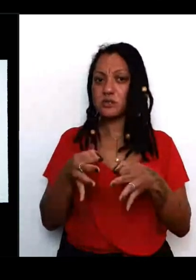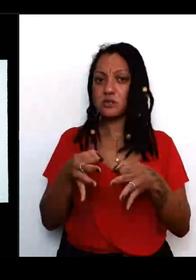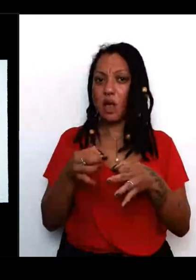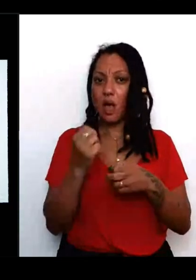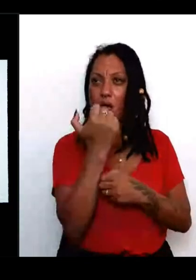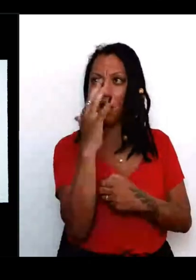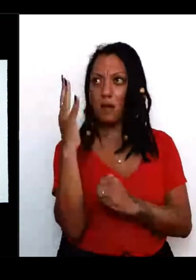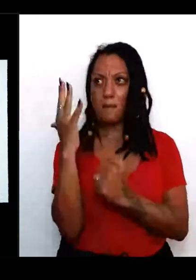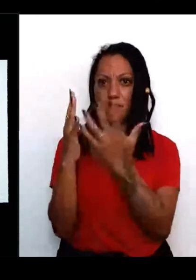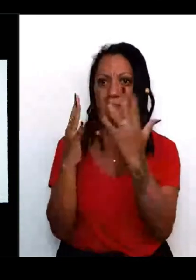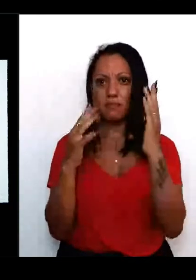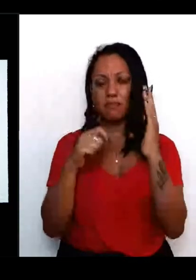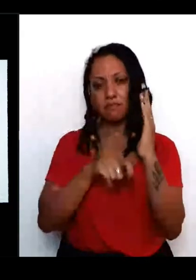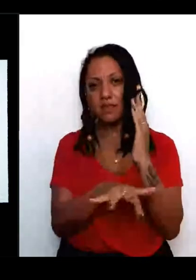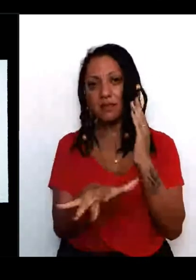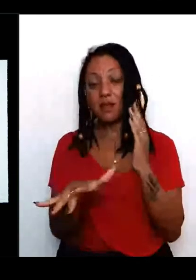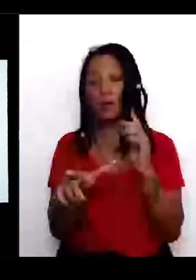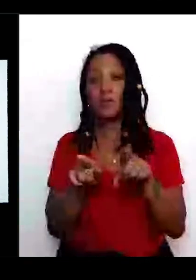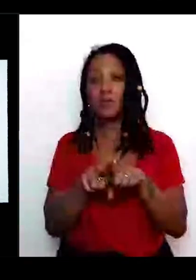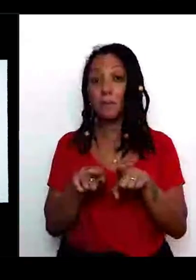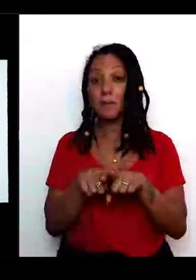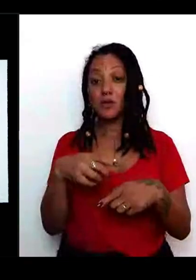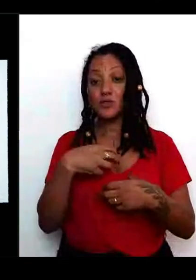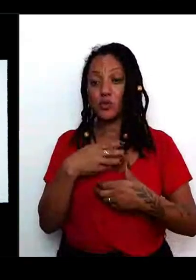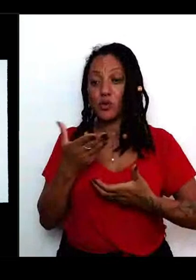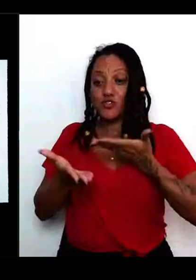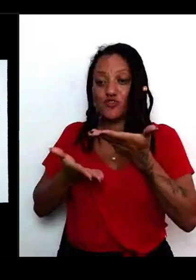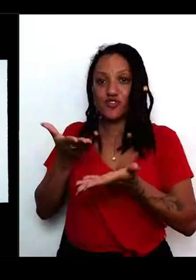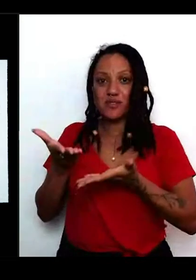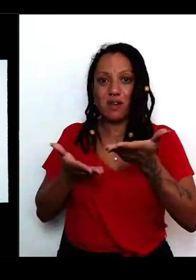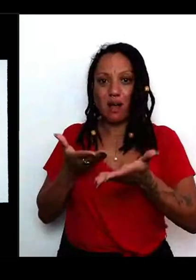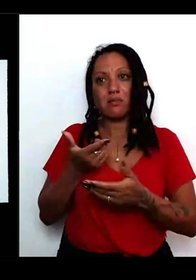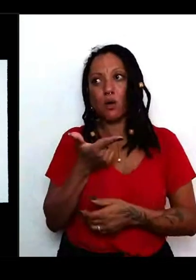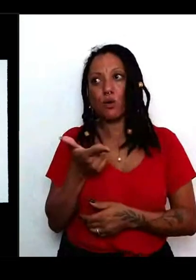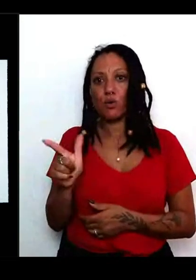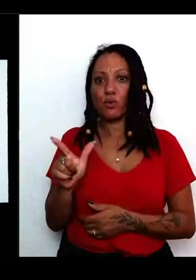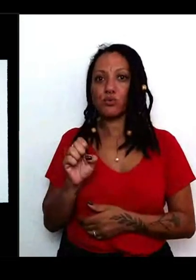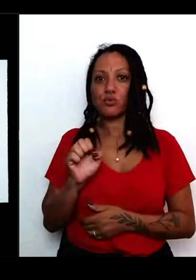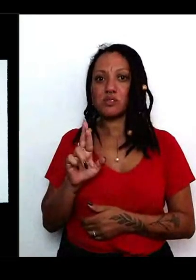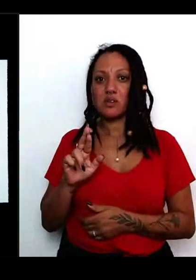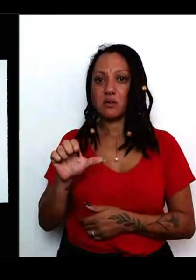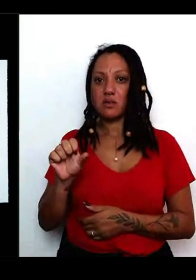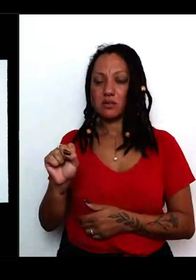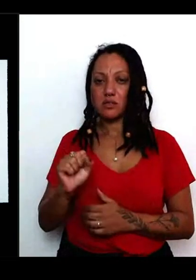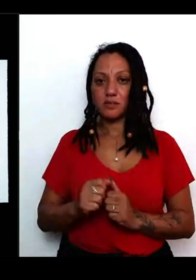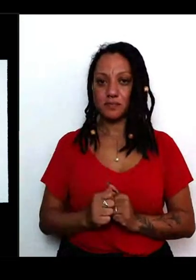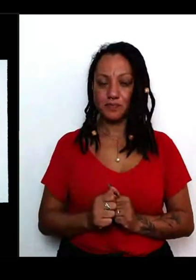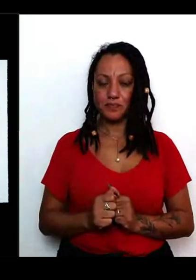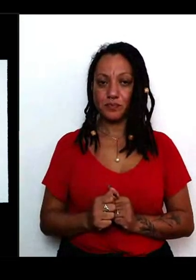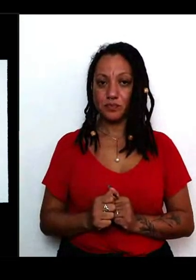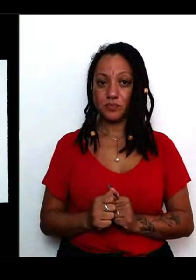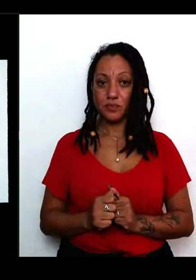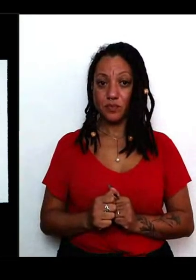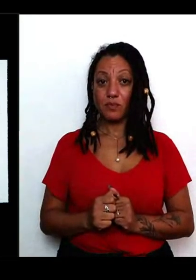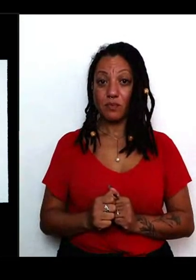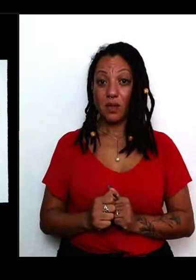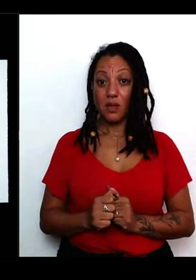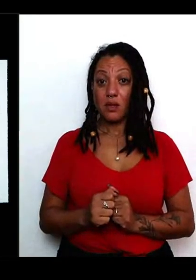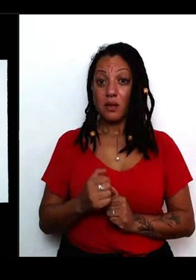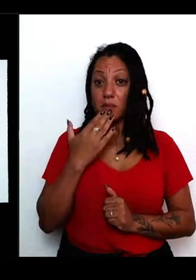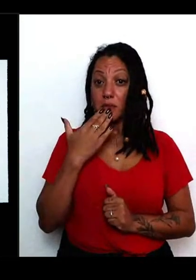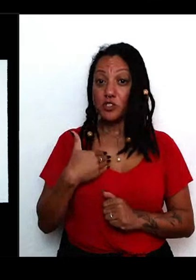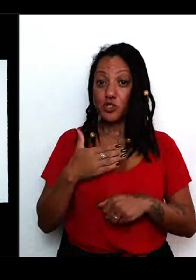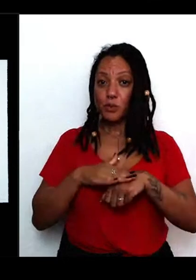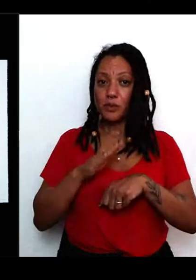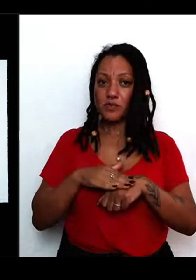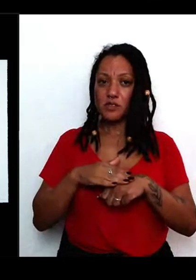1980 I was commissioned by Greenpeace to do a poster for them and I based